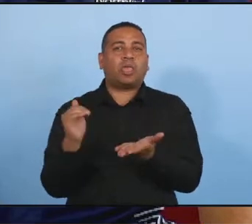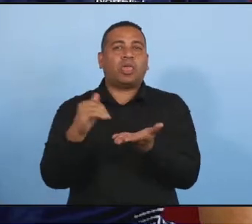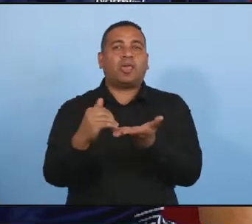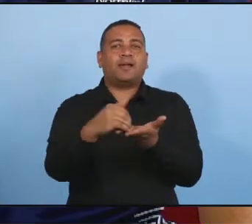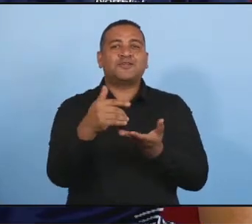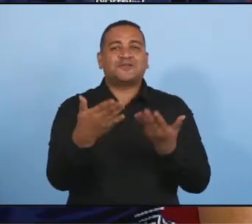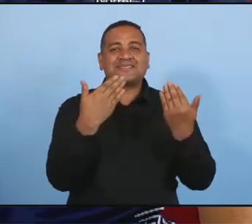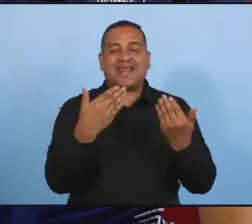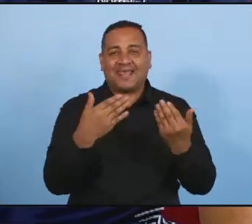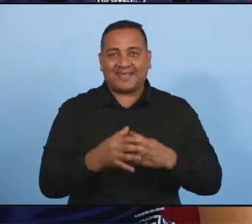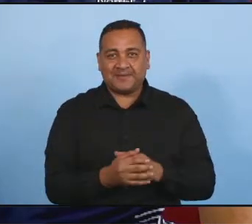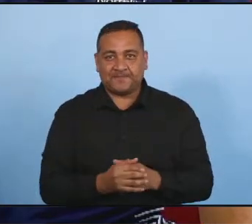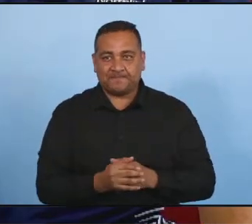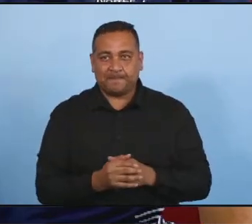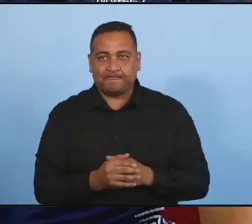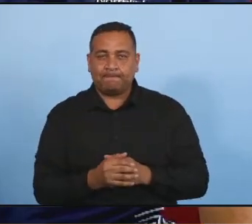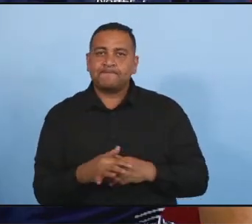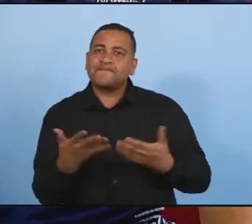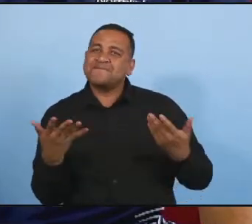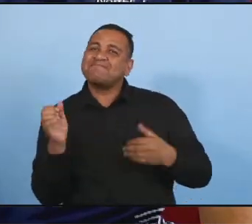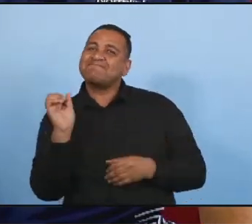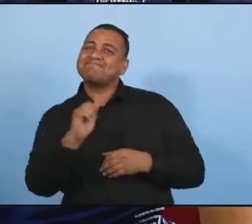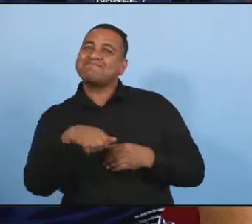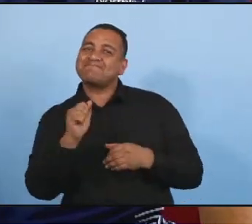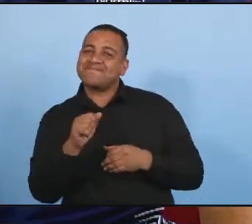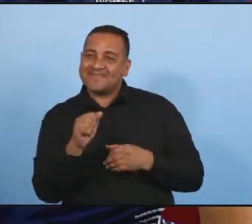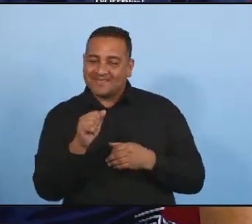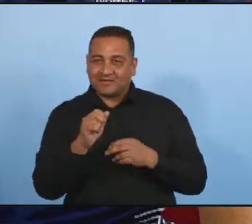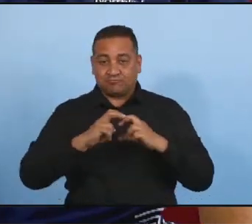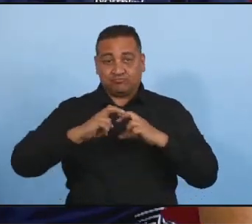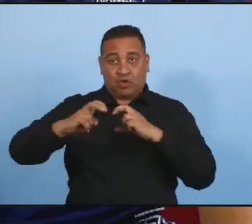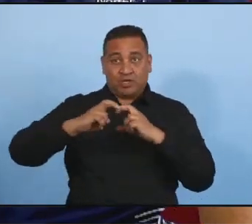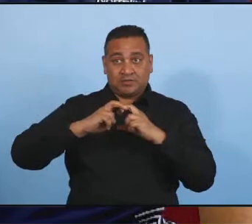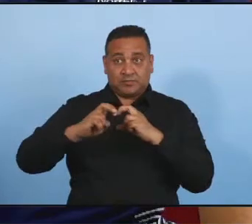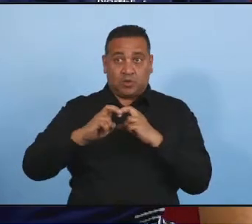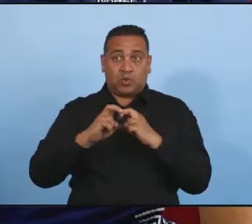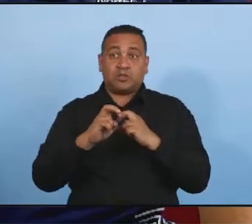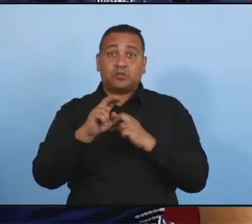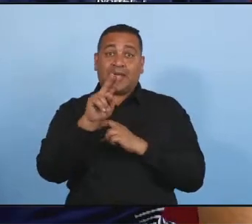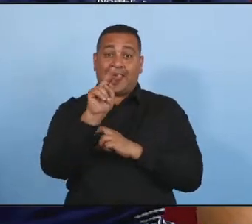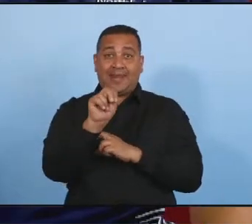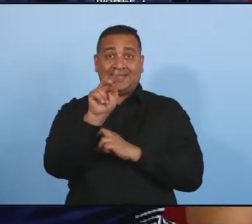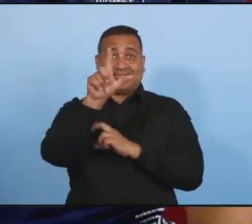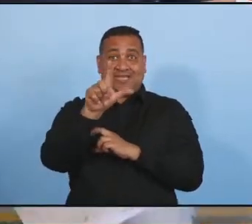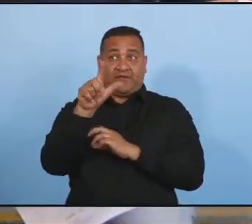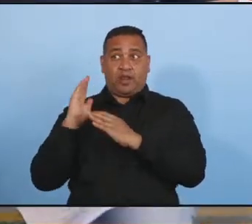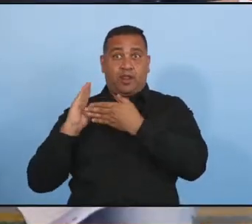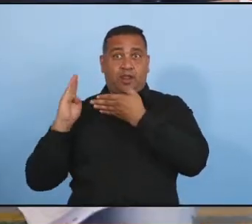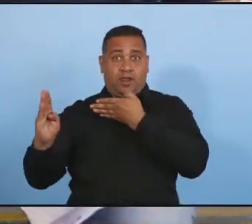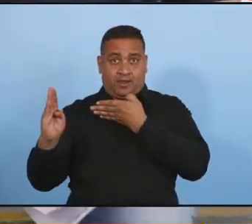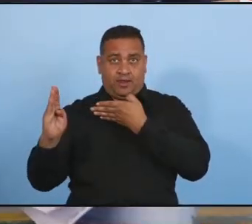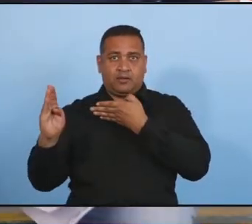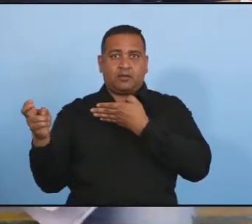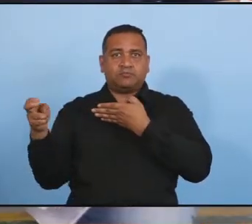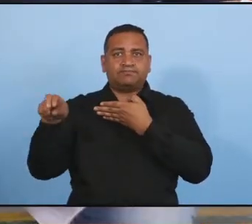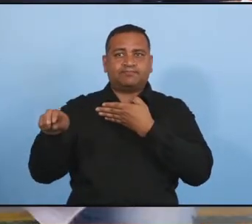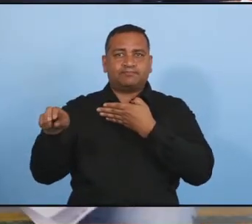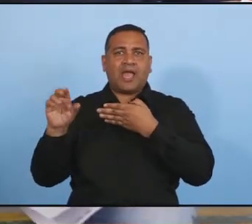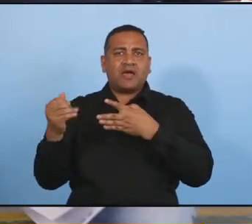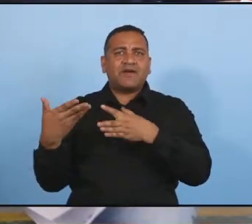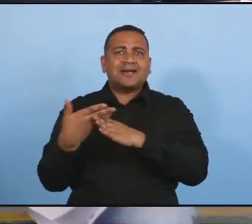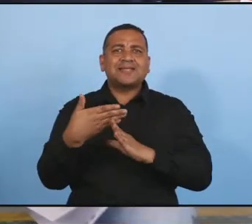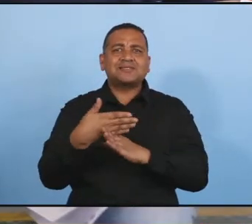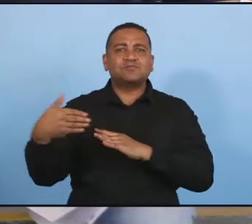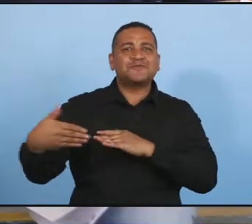public transport being located next to the N7, so we have the access to that